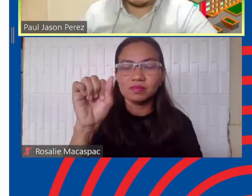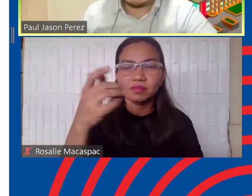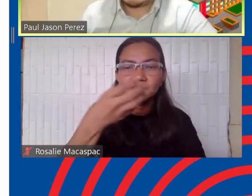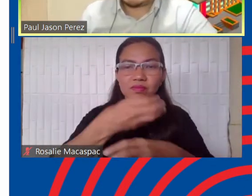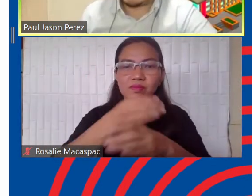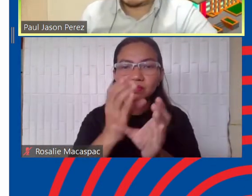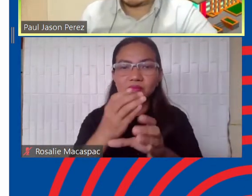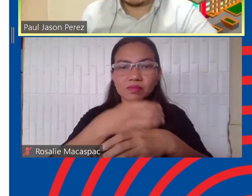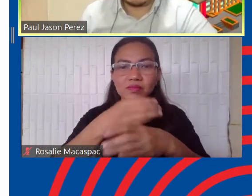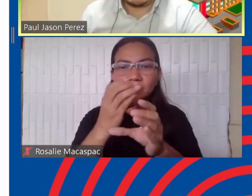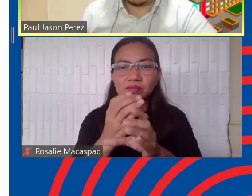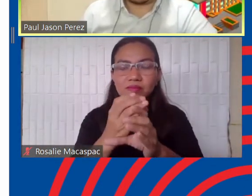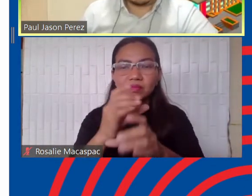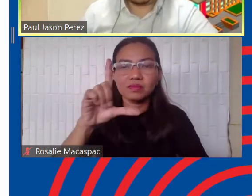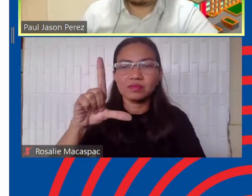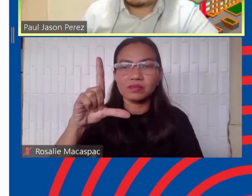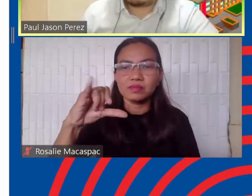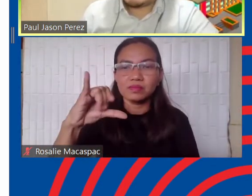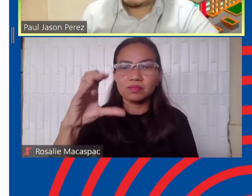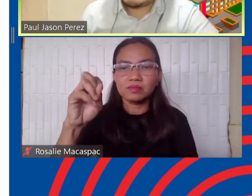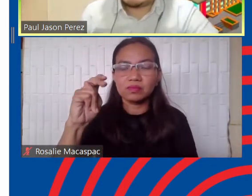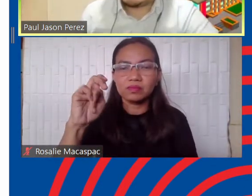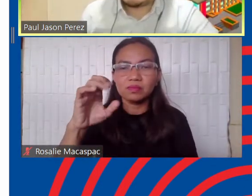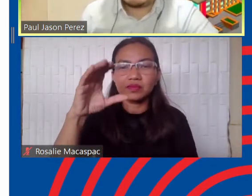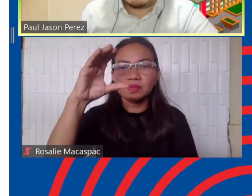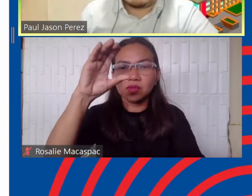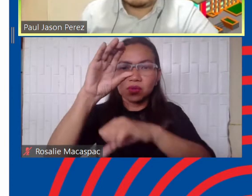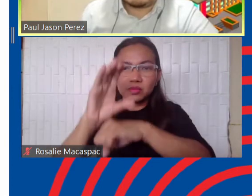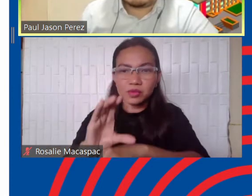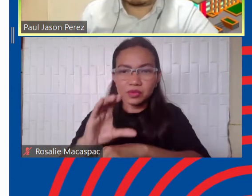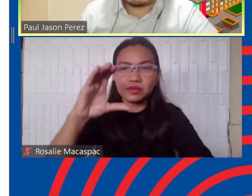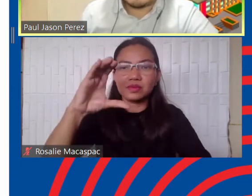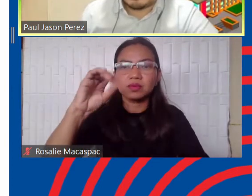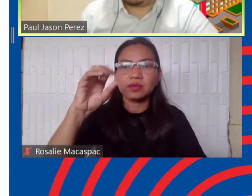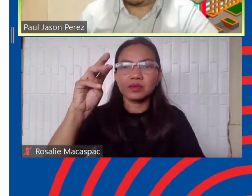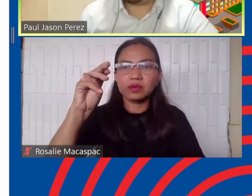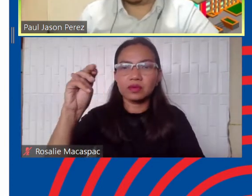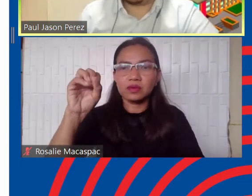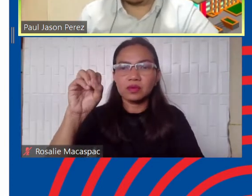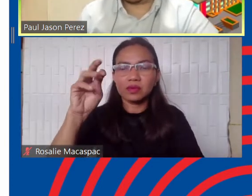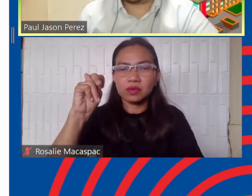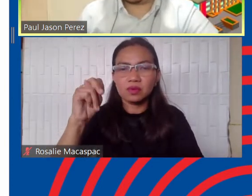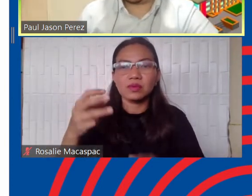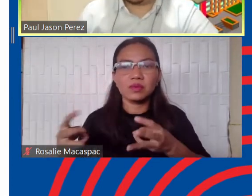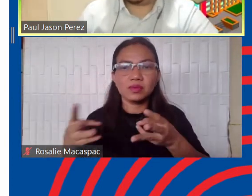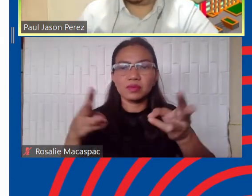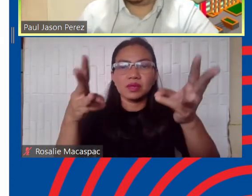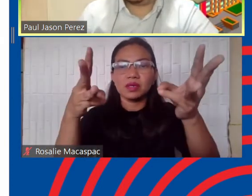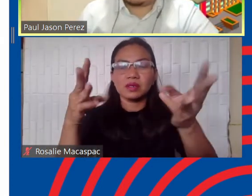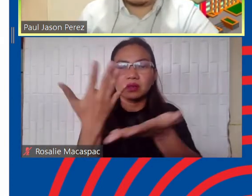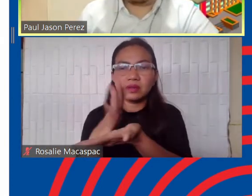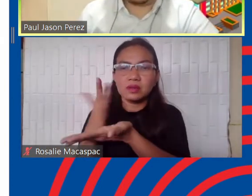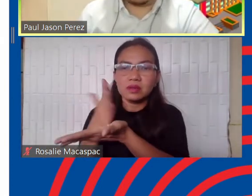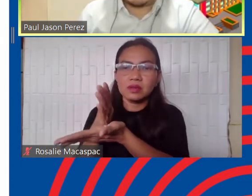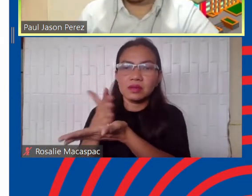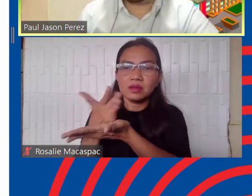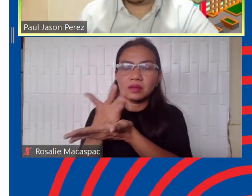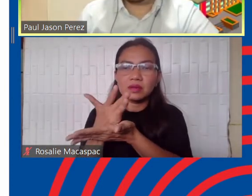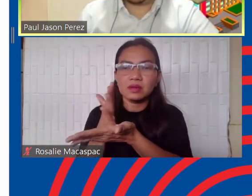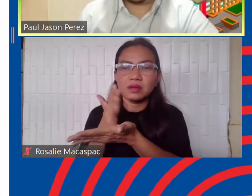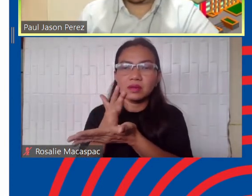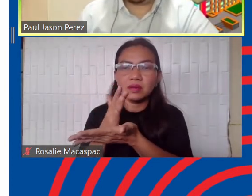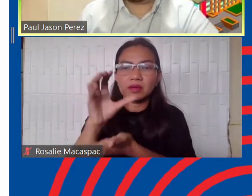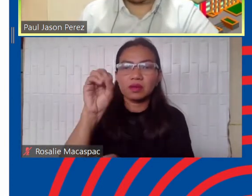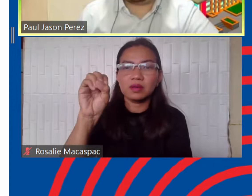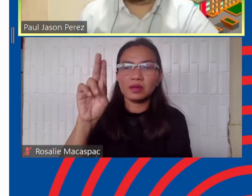Commons licenses. No? So Creative Commons is a way for us to share our output,